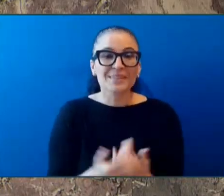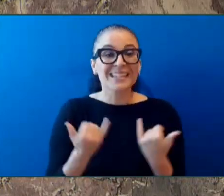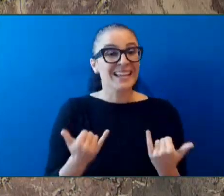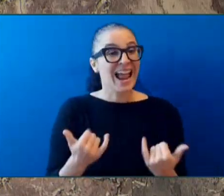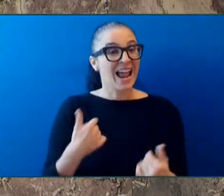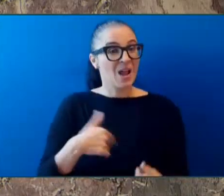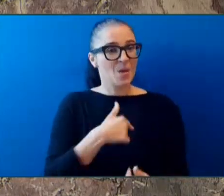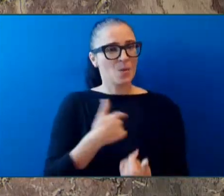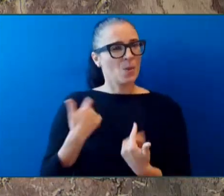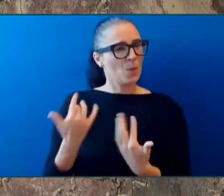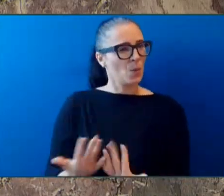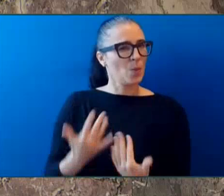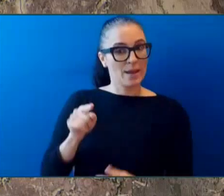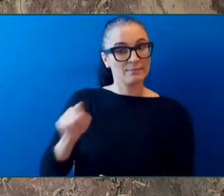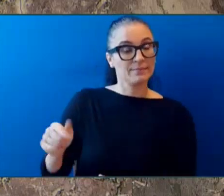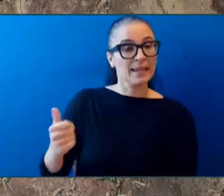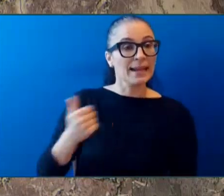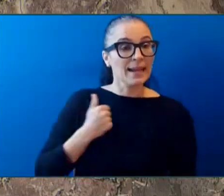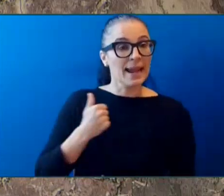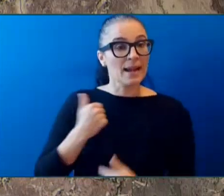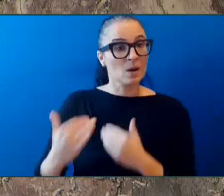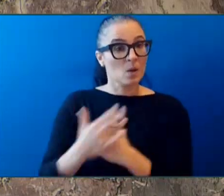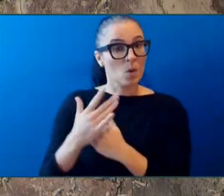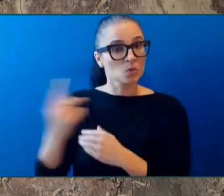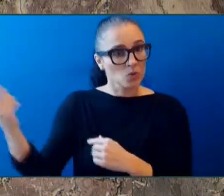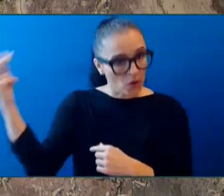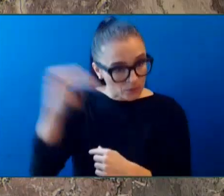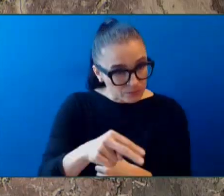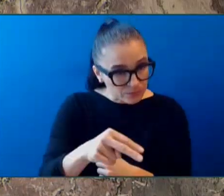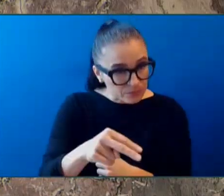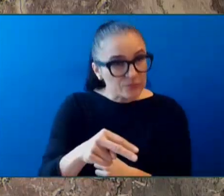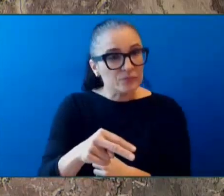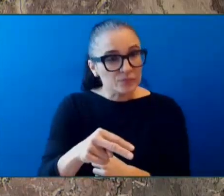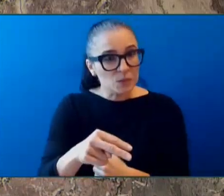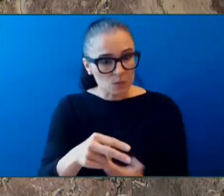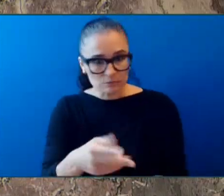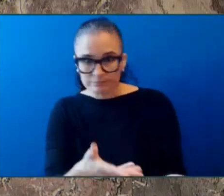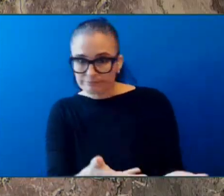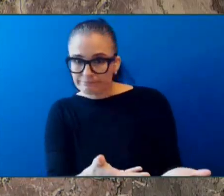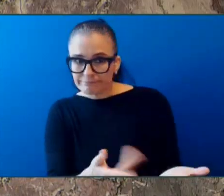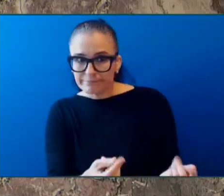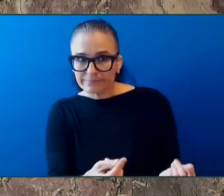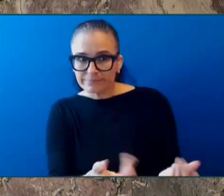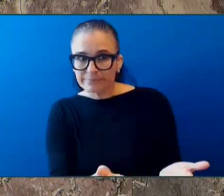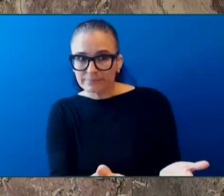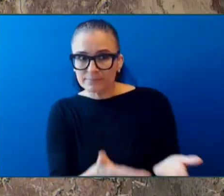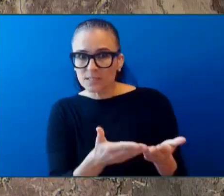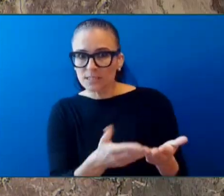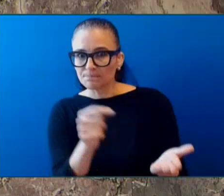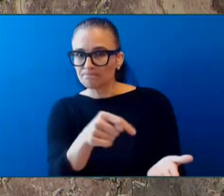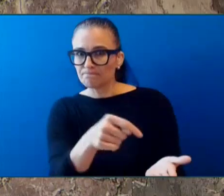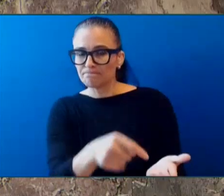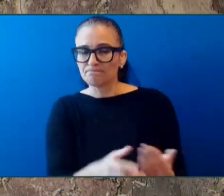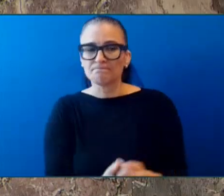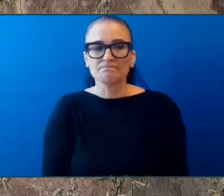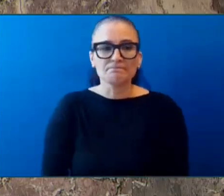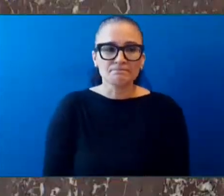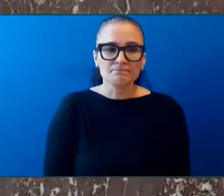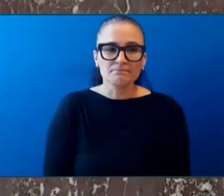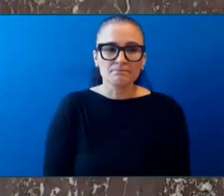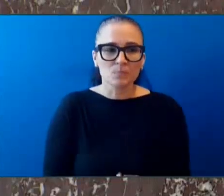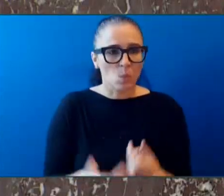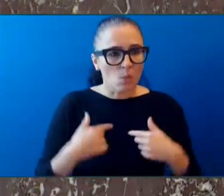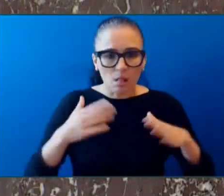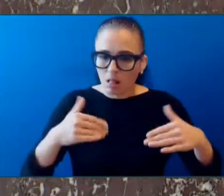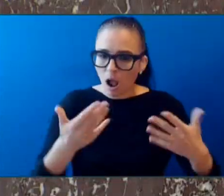a ship sitting for which no breaking activity has been authorized by them.